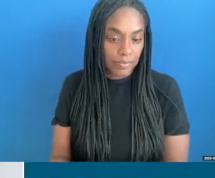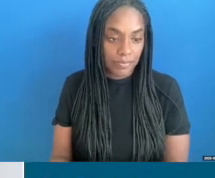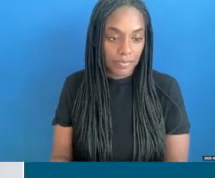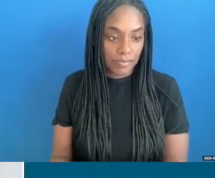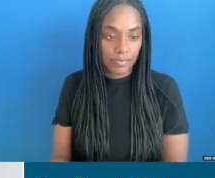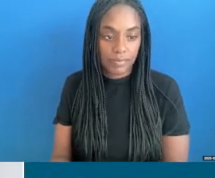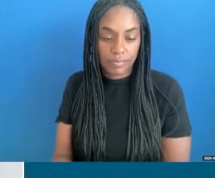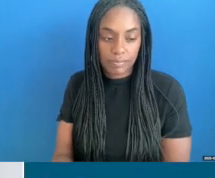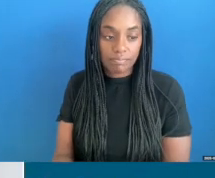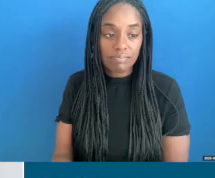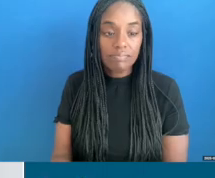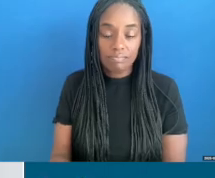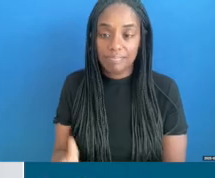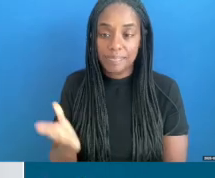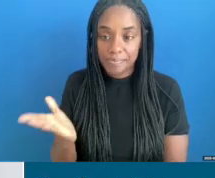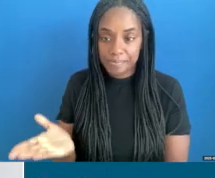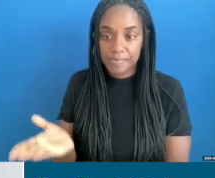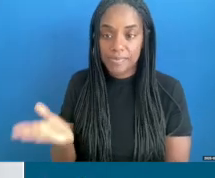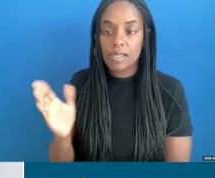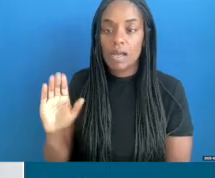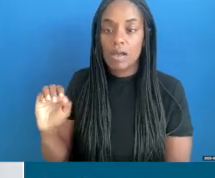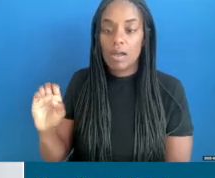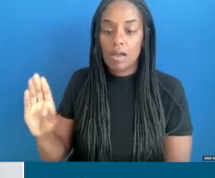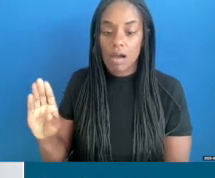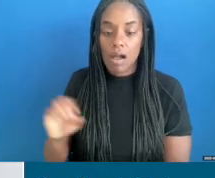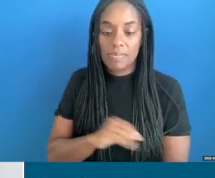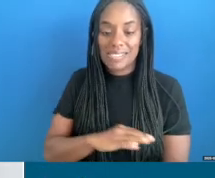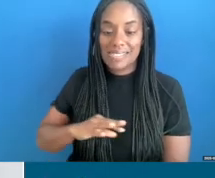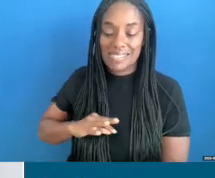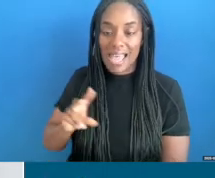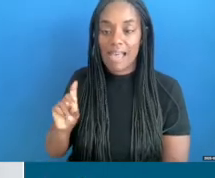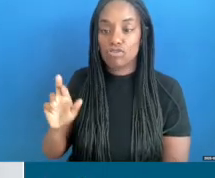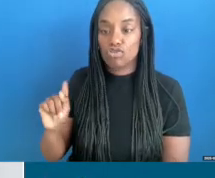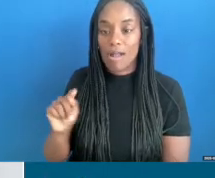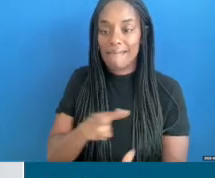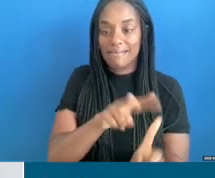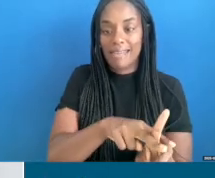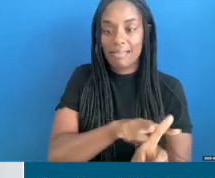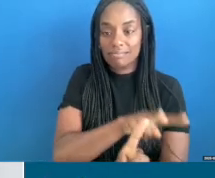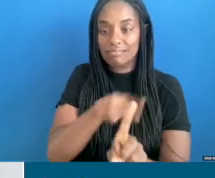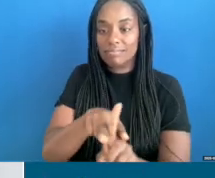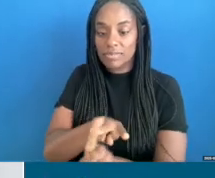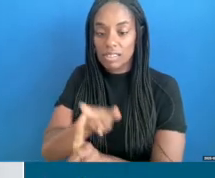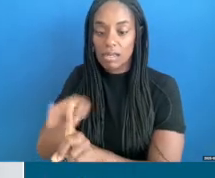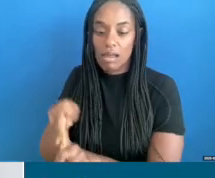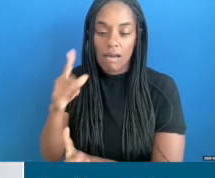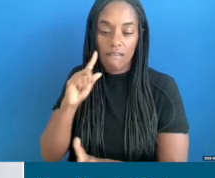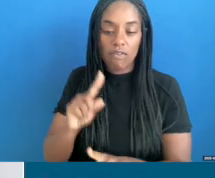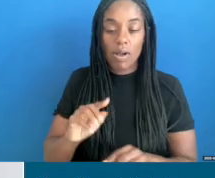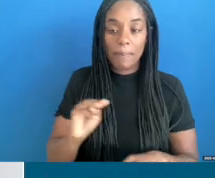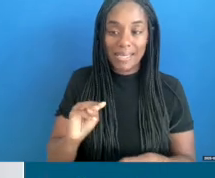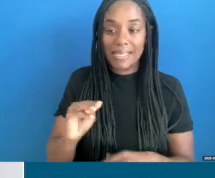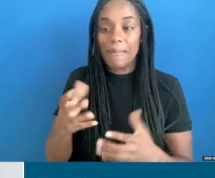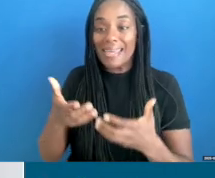This slide shows CARB staff's draft allocations for various medium and heavy duty on-road